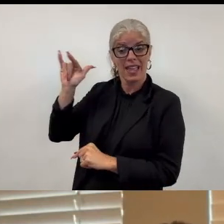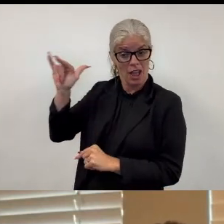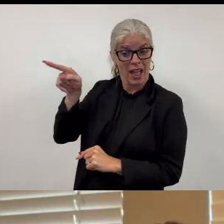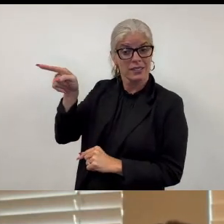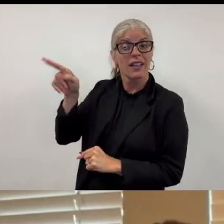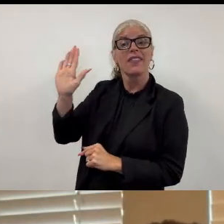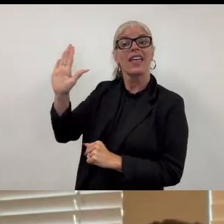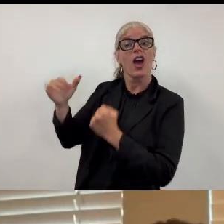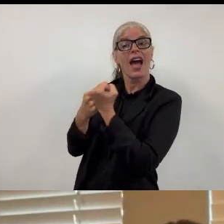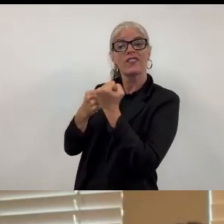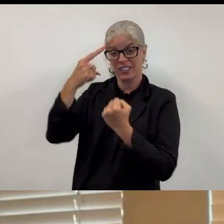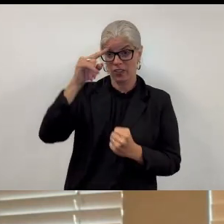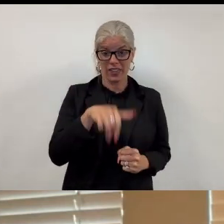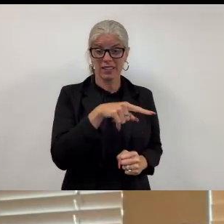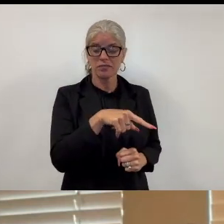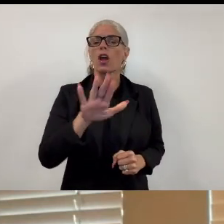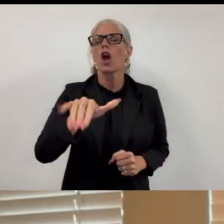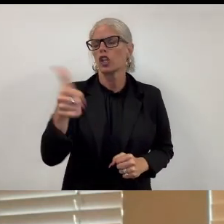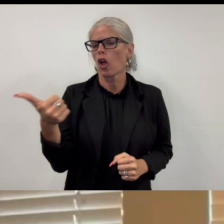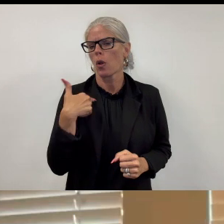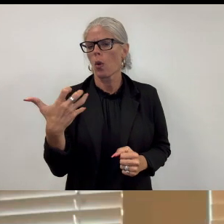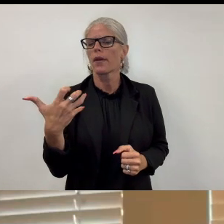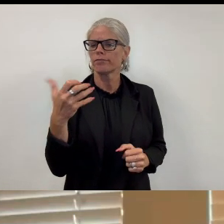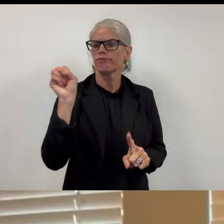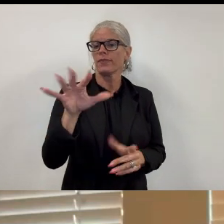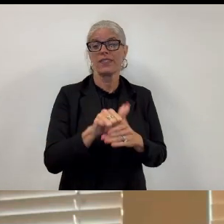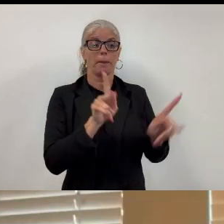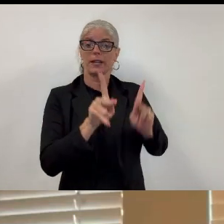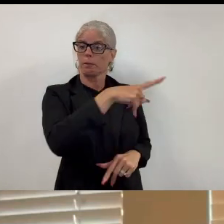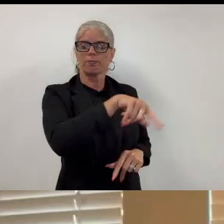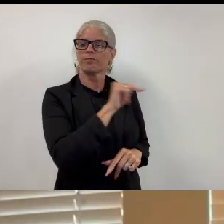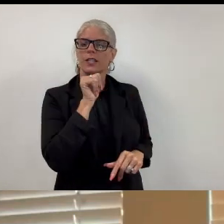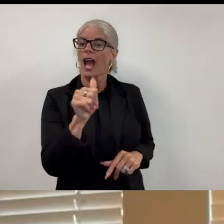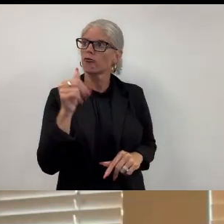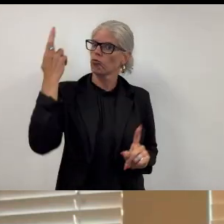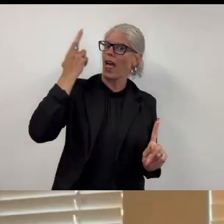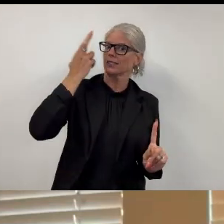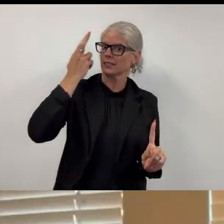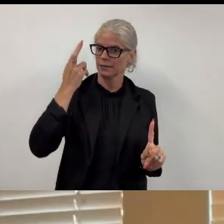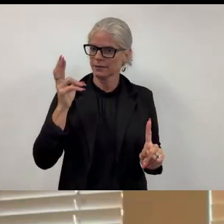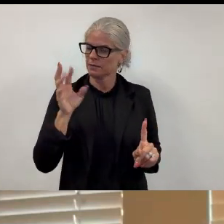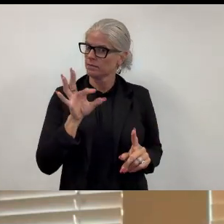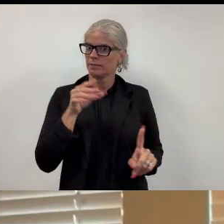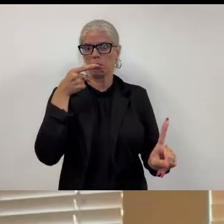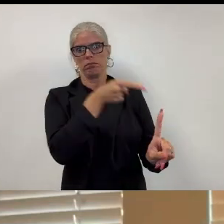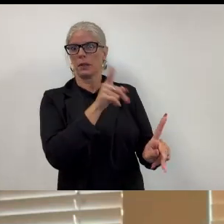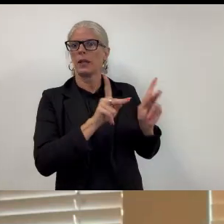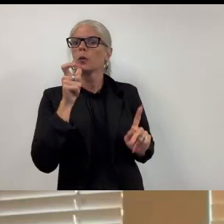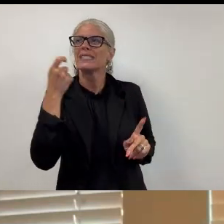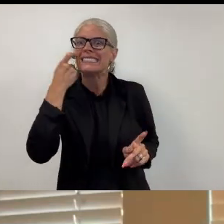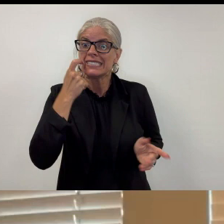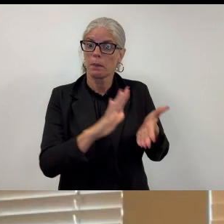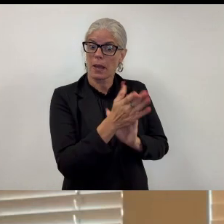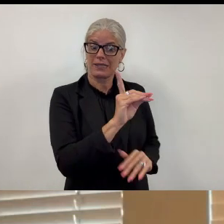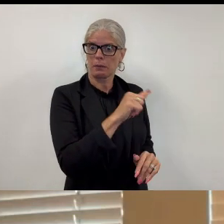it was the airline piece and advocacy work on that front. Another piece that folks don't necessarily